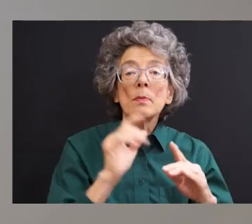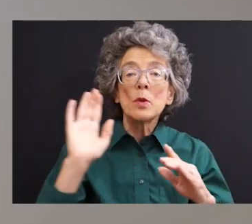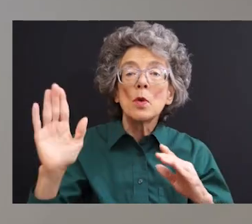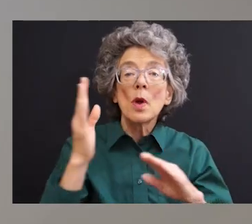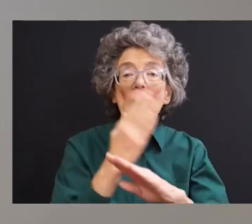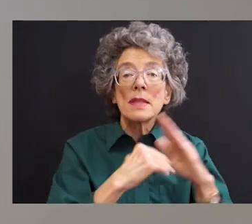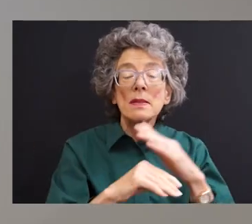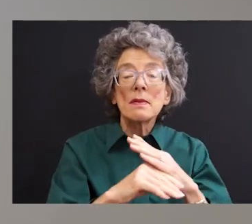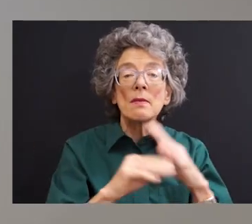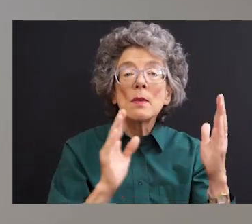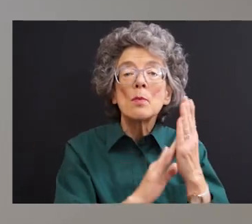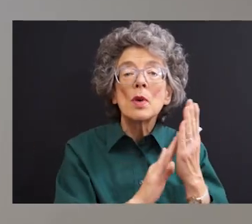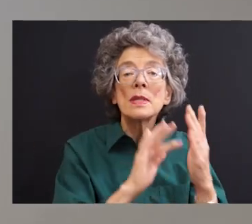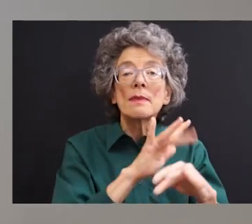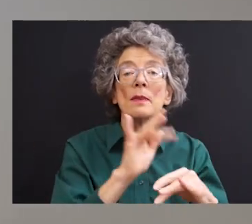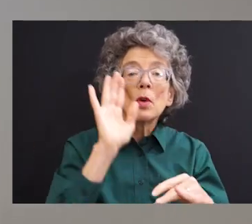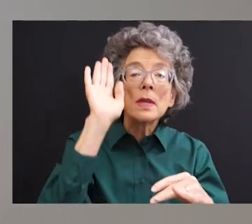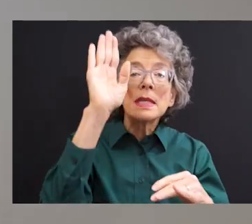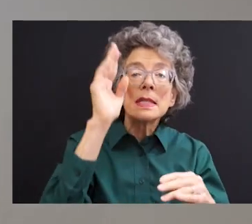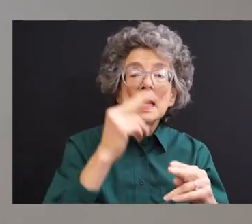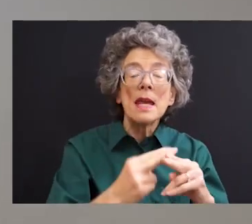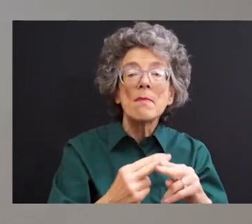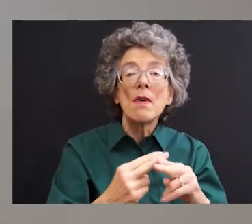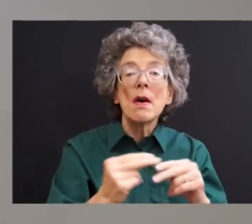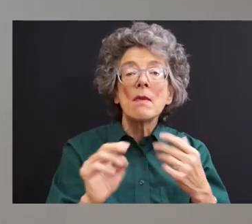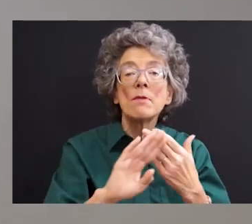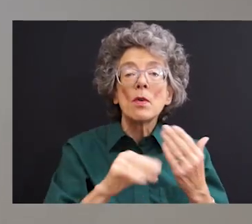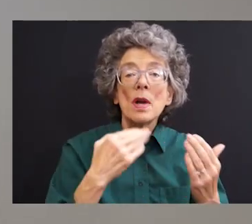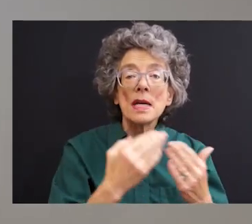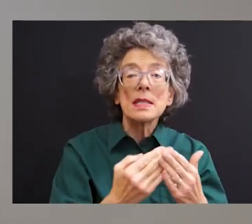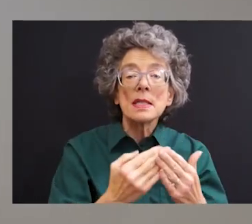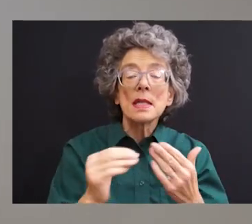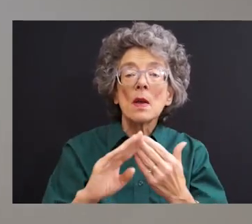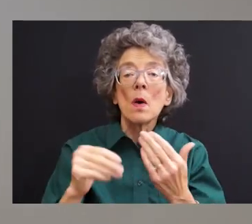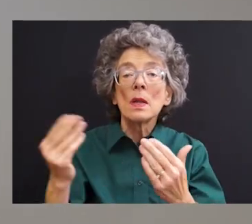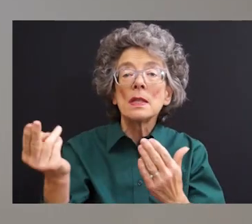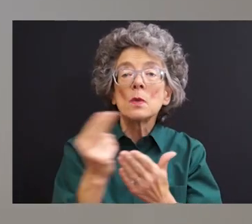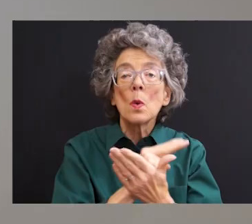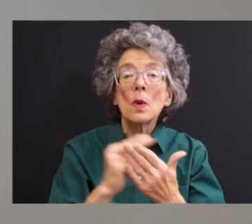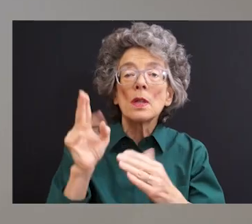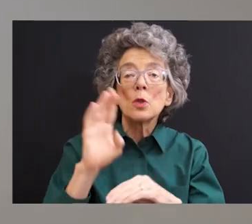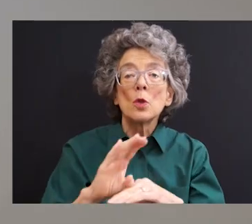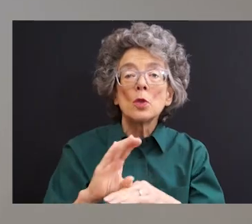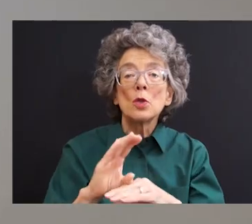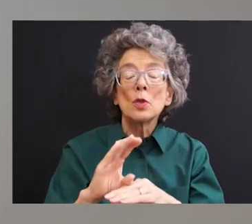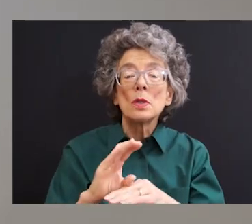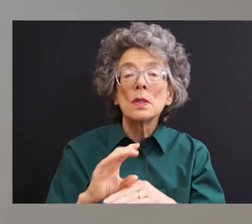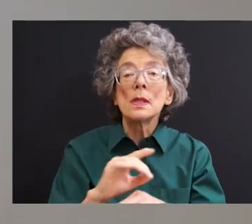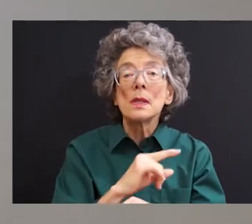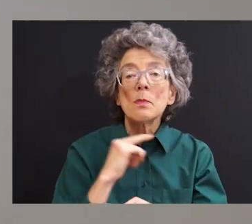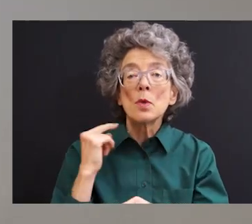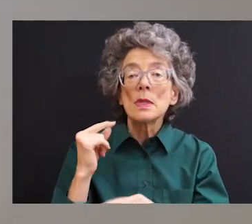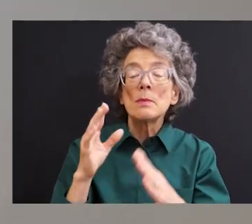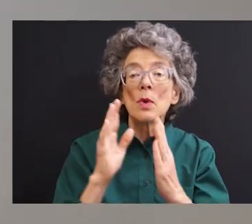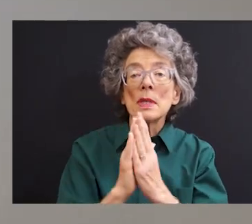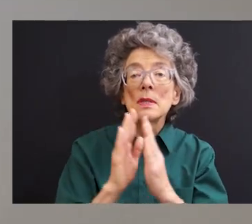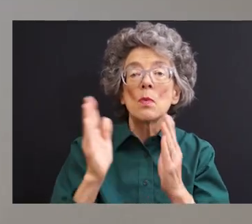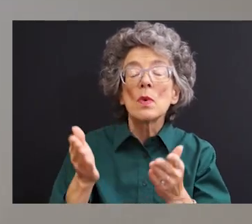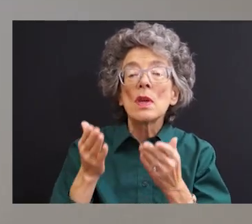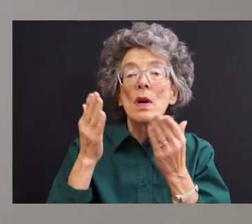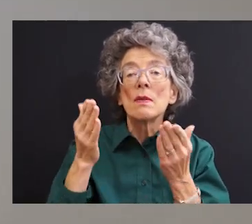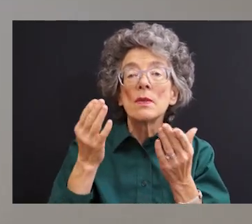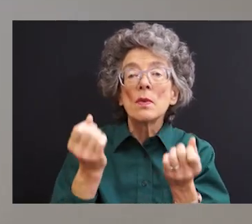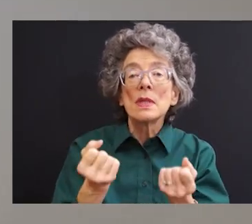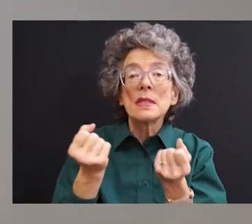your hands for the praise and glory of his name, forever and the good of all his holy church. As we offer you, O Lord,